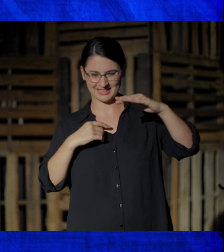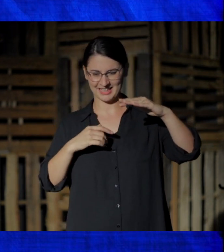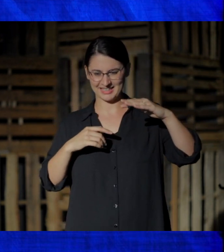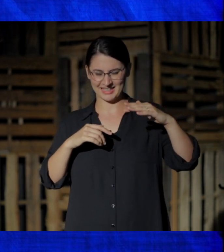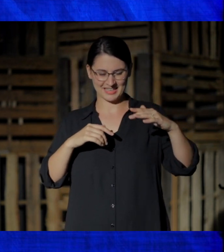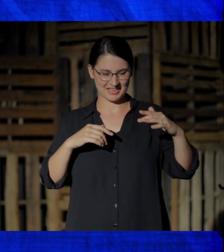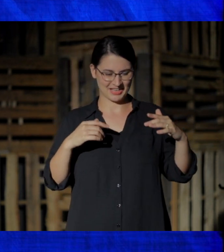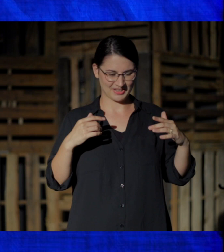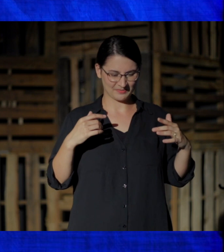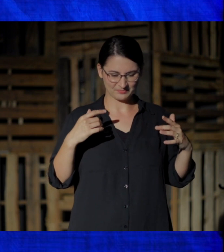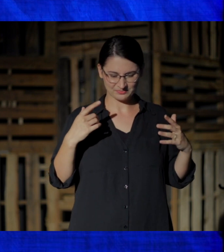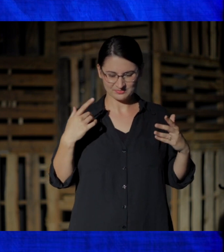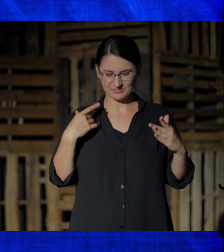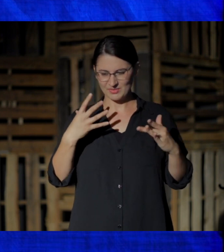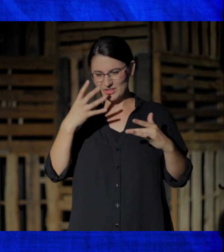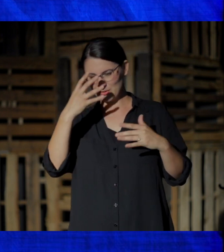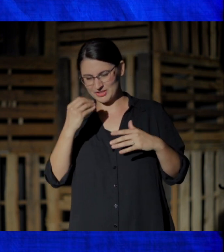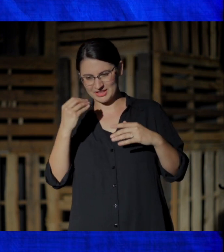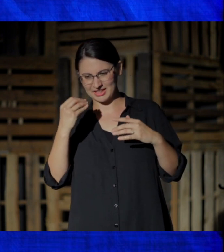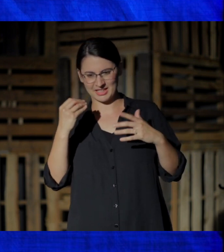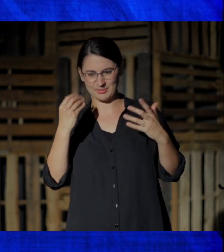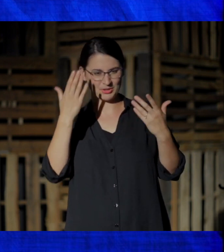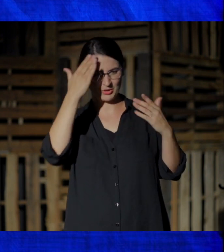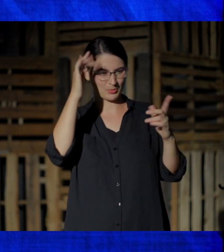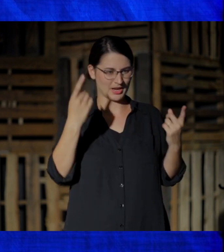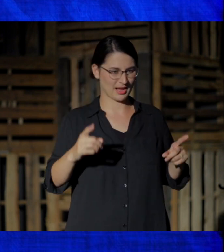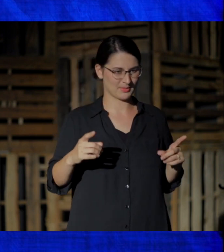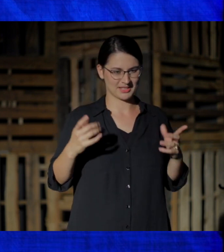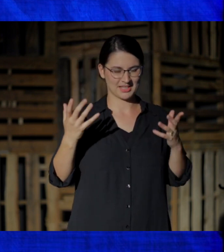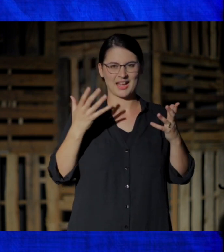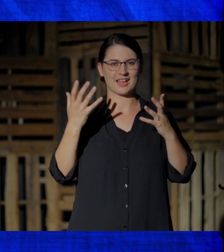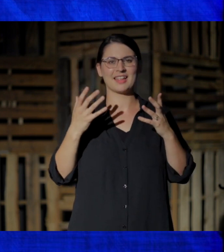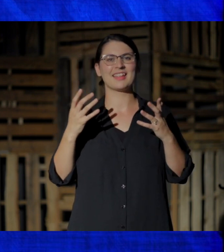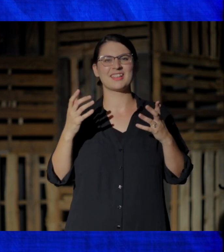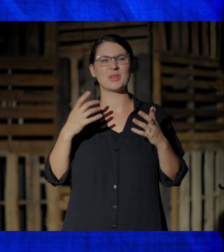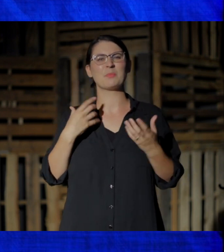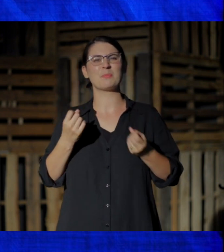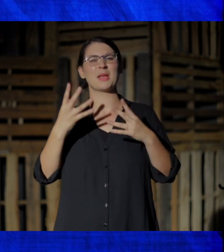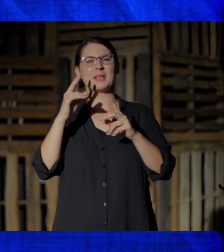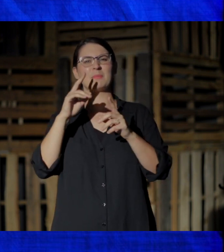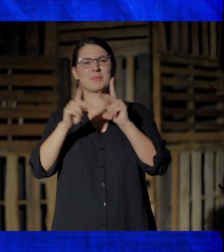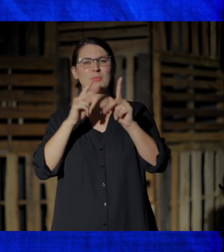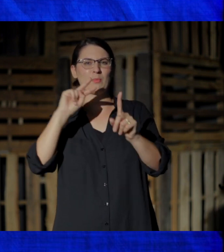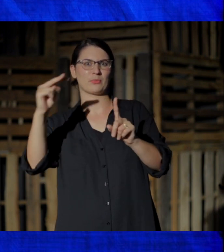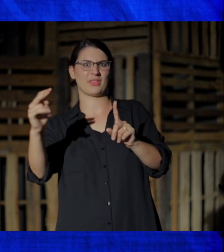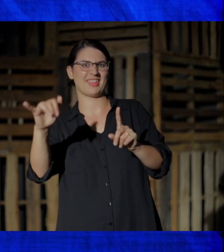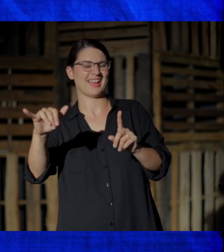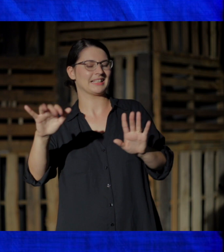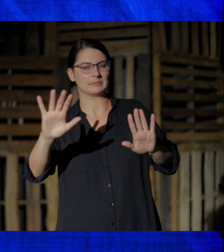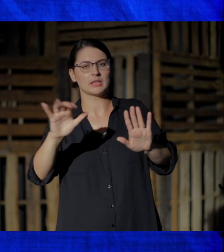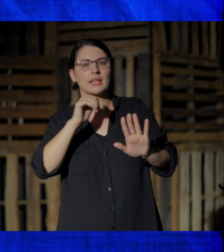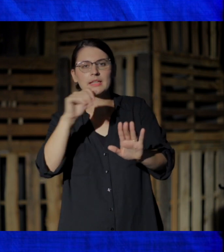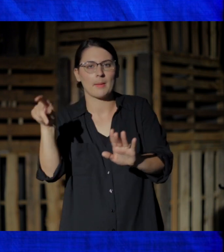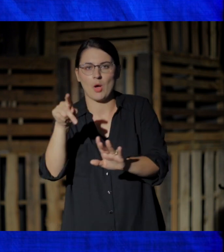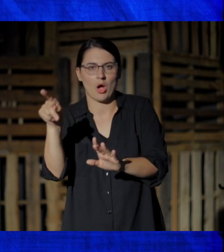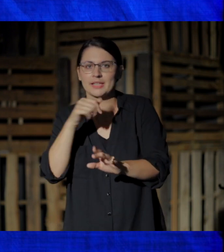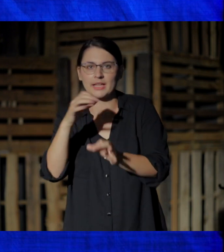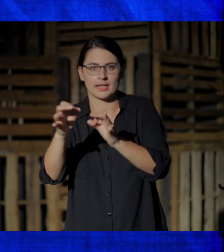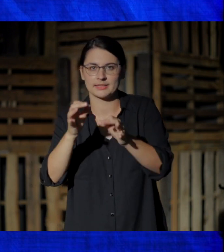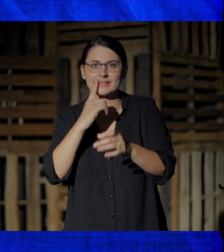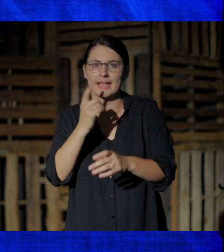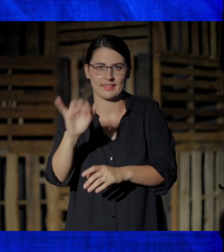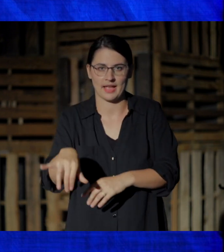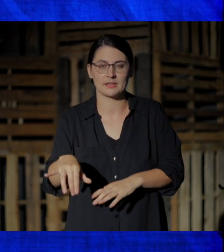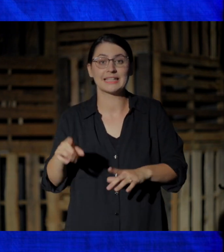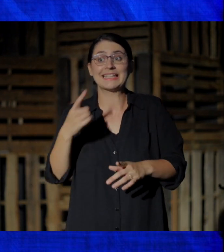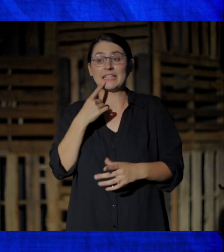this year, you know, and put you to sleep, you wake up, you don't even know what happened, you know. So a lot of people view biblical death that way. That's not what he's saying. He's speaking of the body that's asleep,